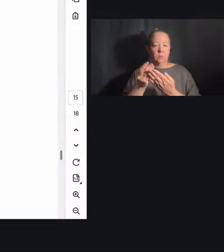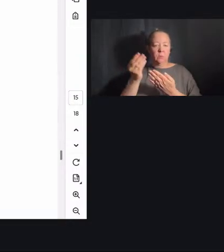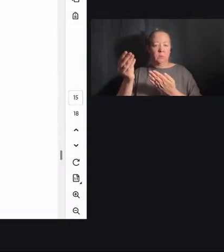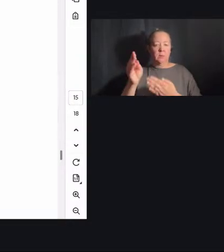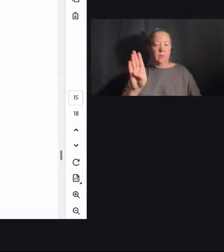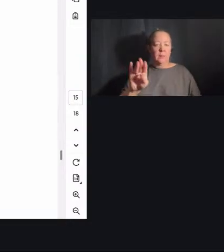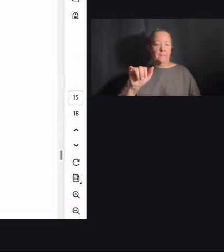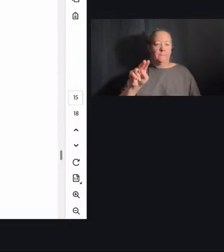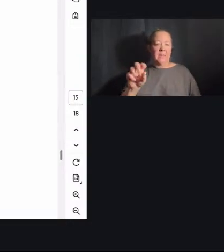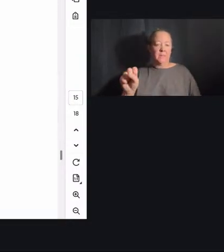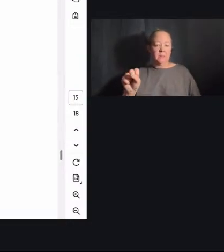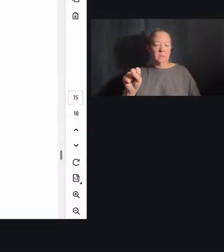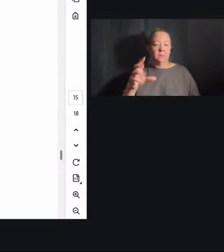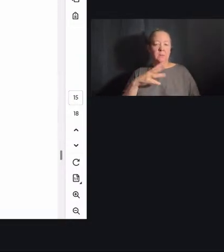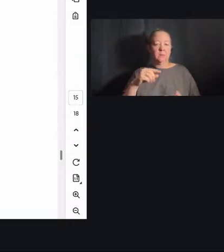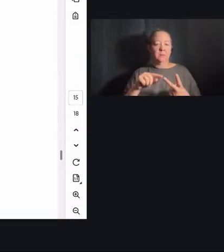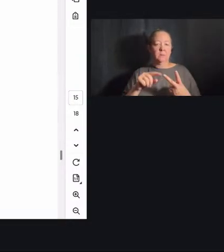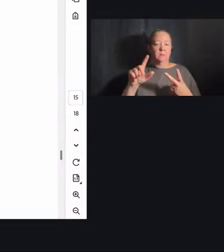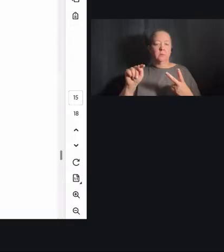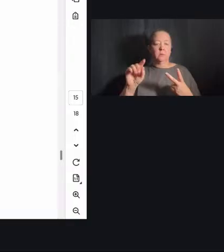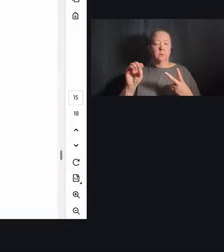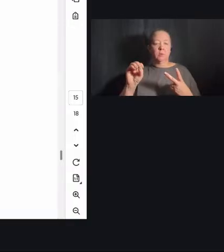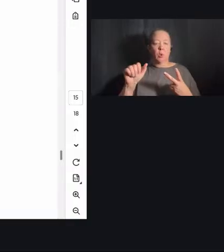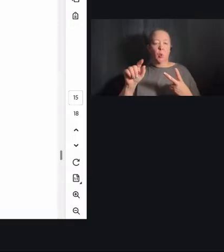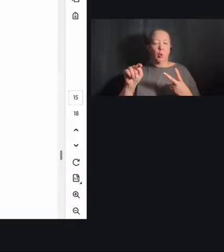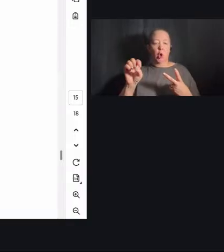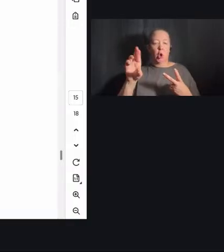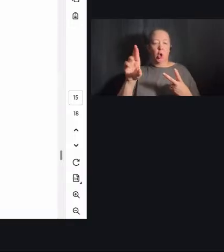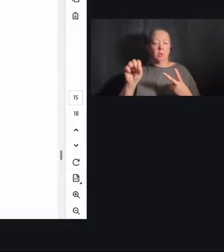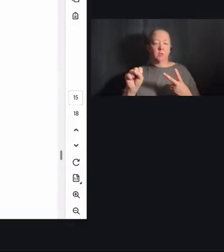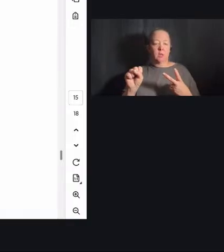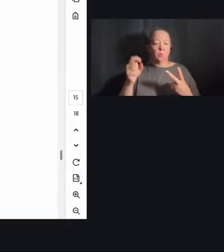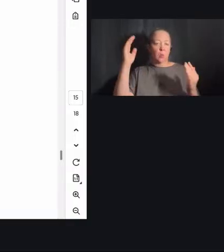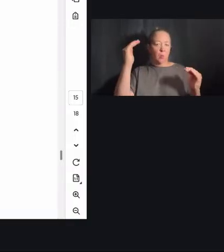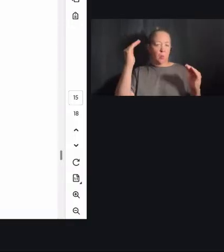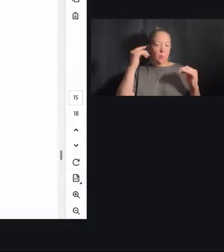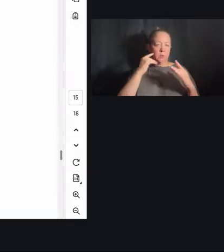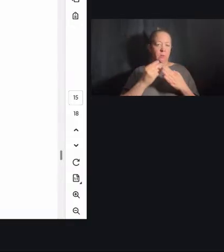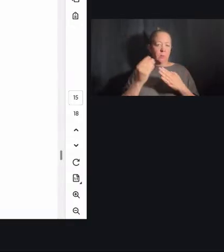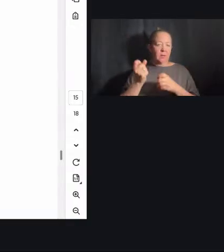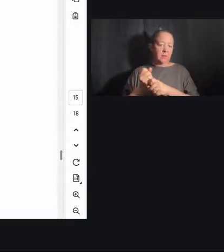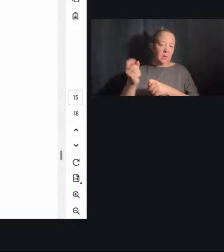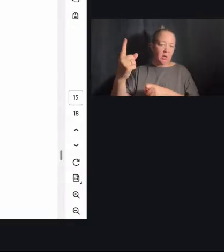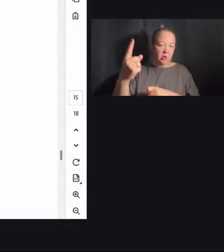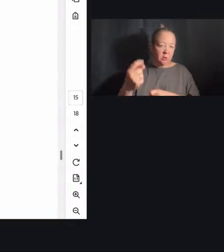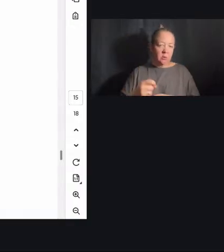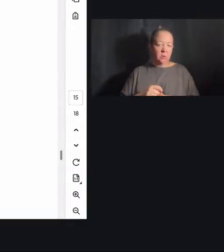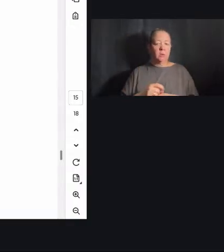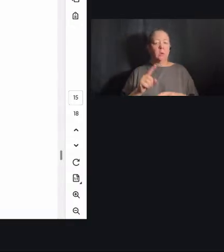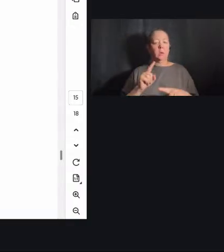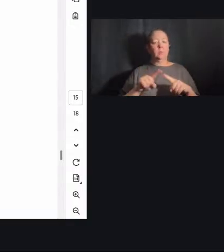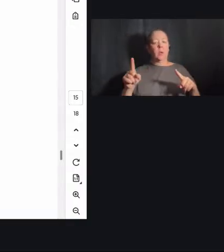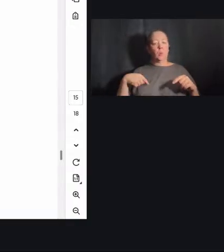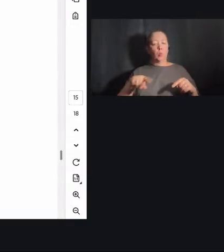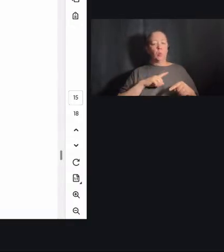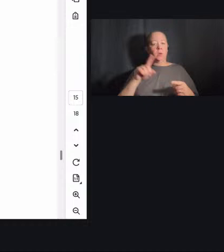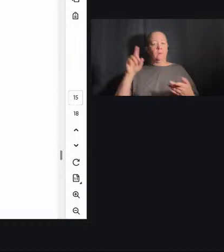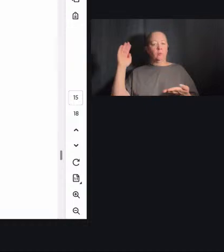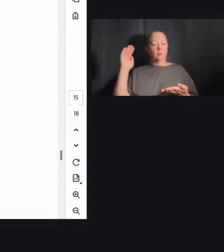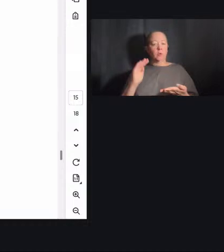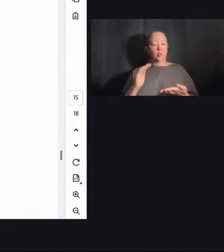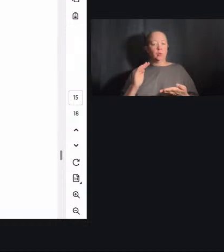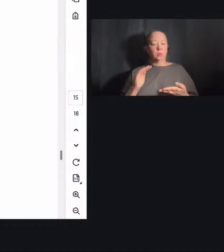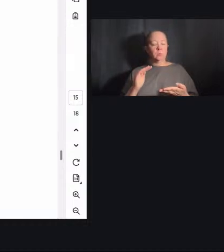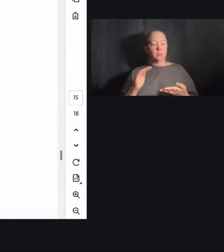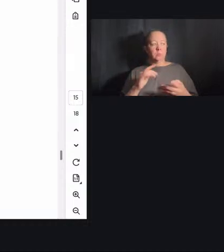and toters this year. I was hoping to actually purchase them next year, but Okay. we're looking at, we've reduced that. But we're